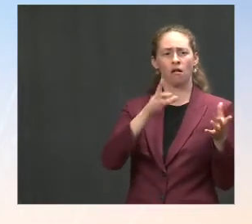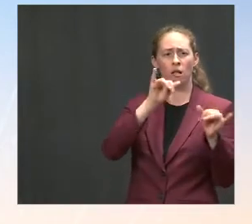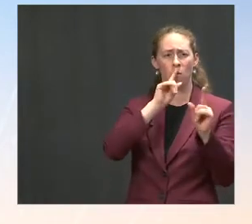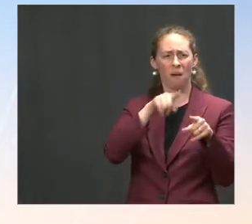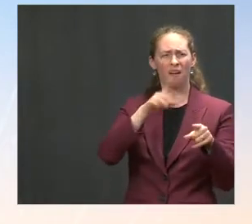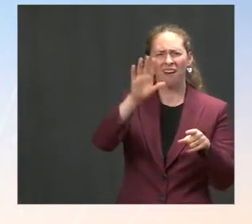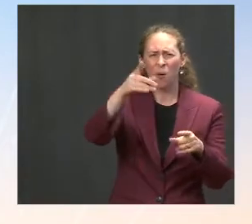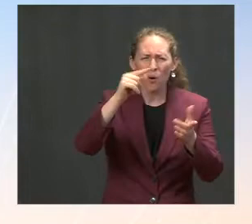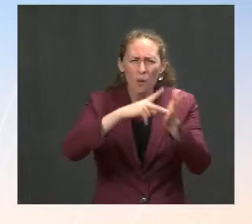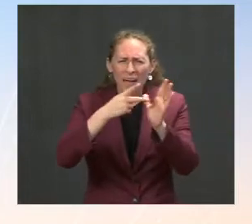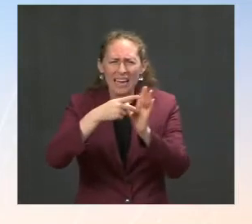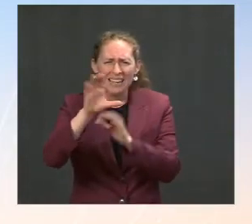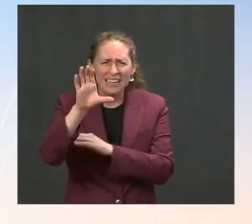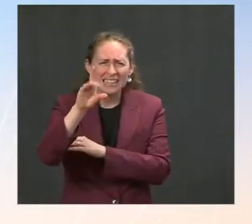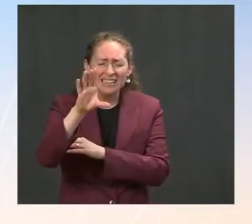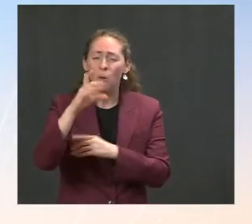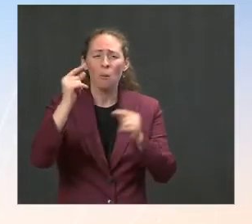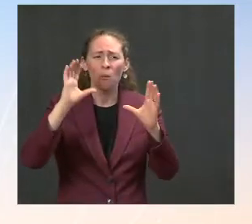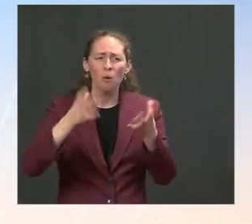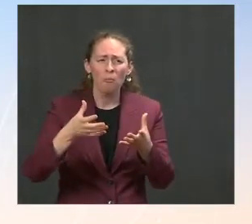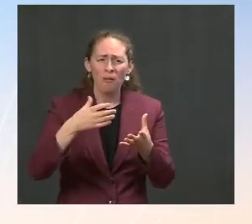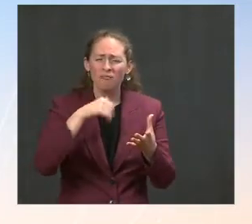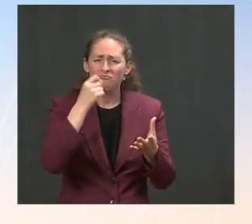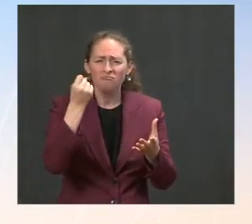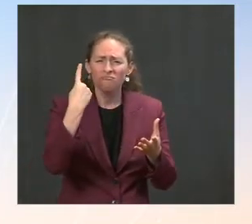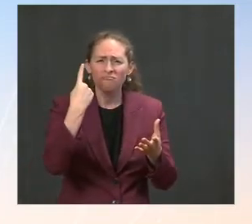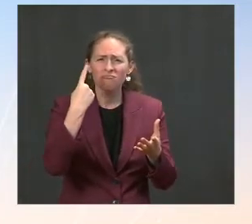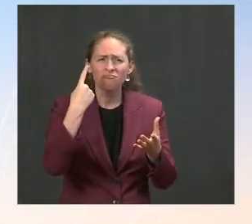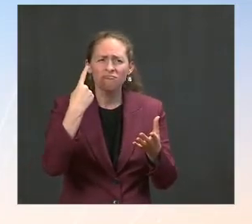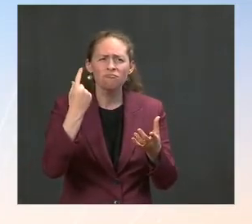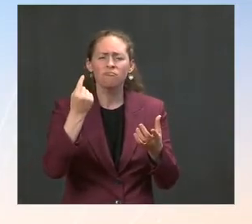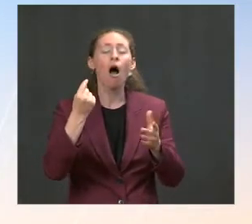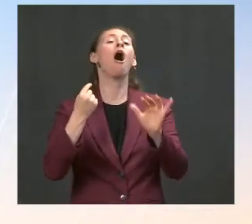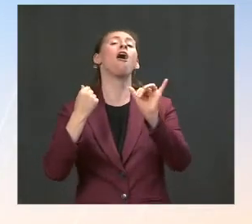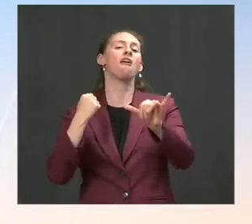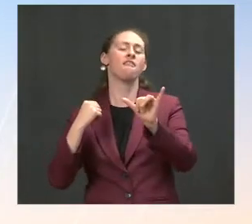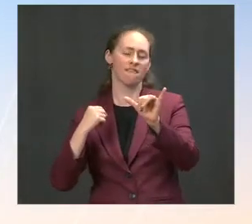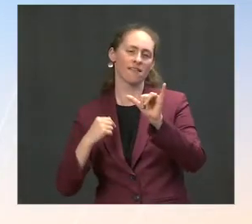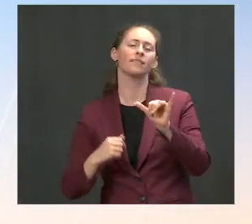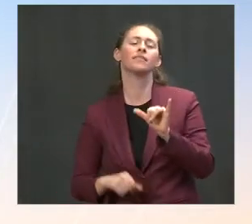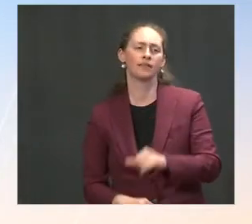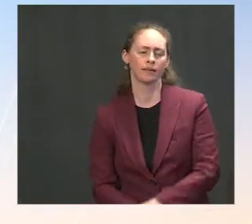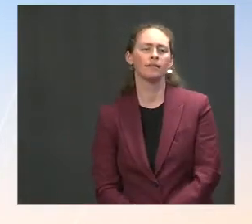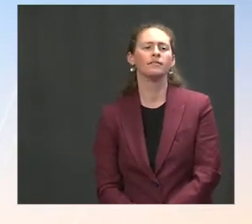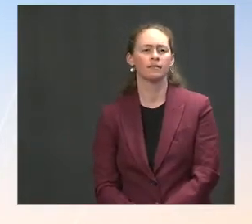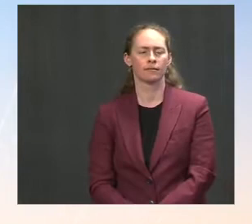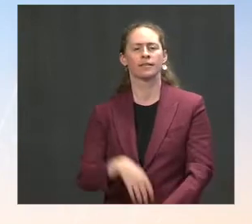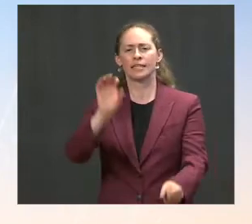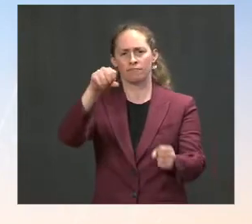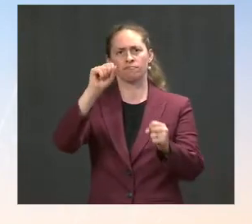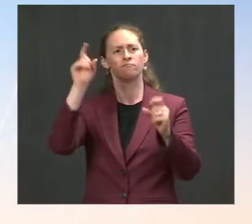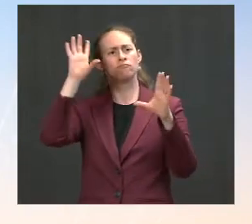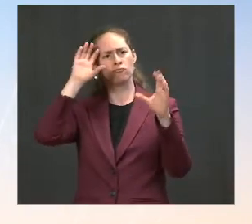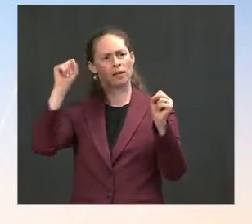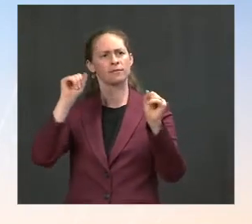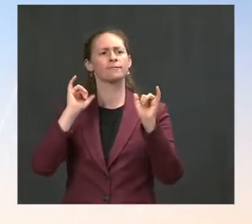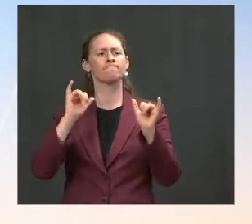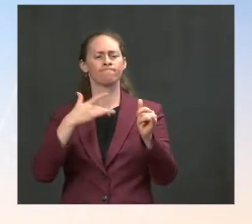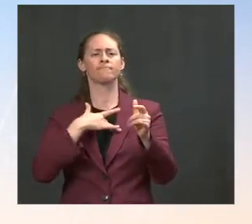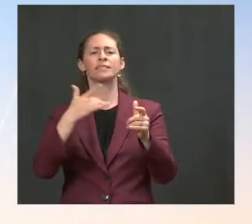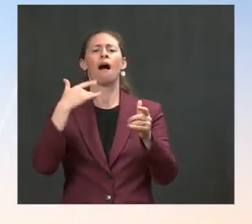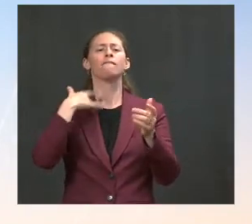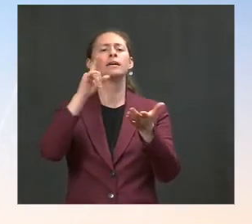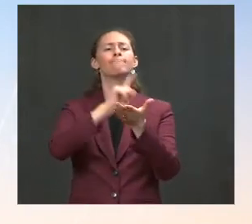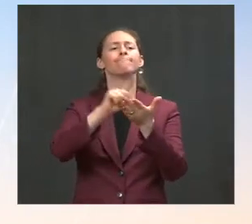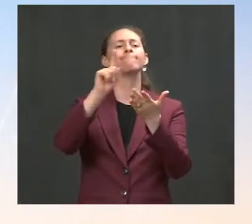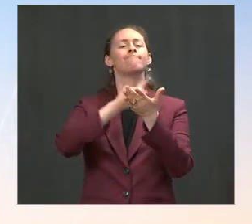CDC or discussions with our public health experts? I think what he was conveying, Jeff, is that he gets regular, weekly, if not more frequent,